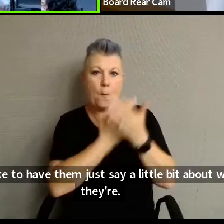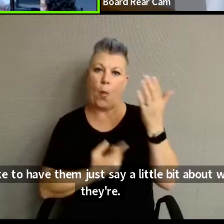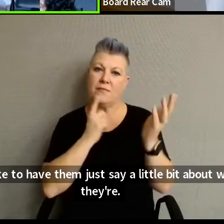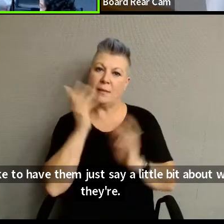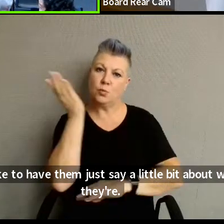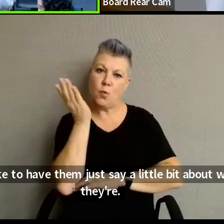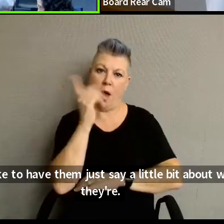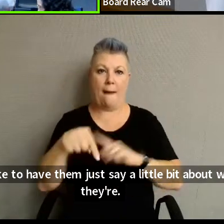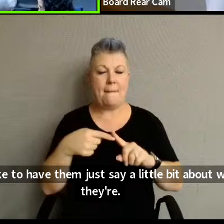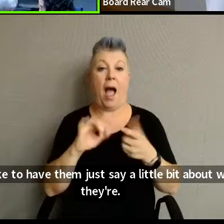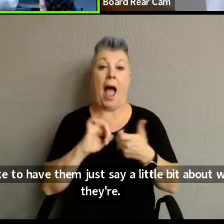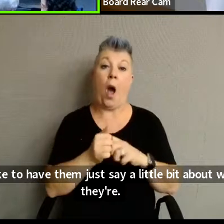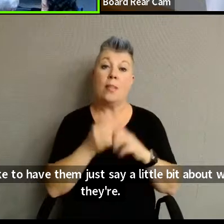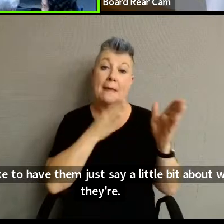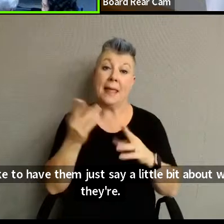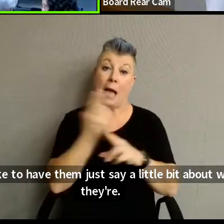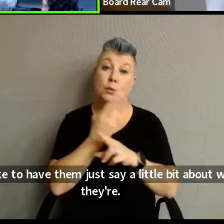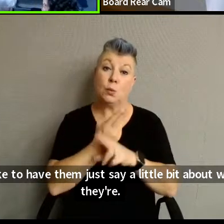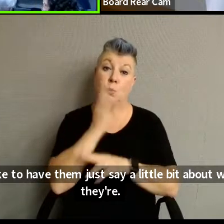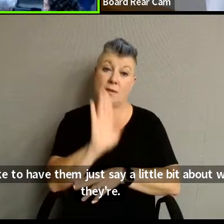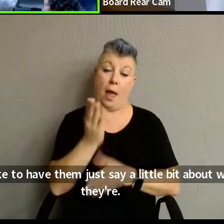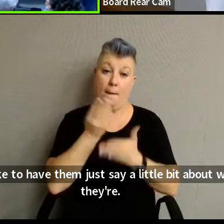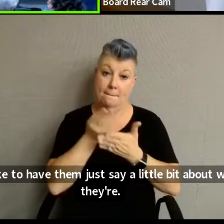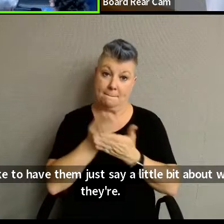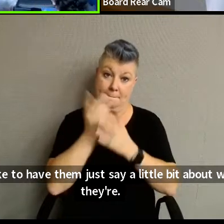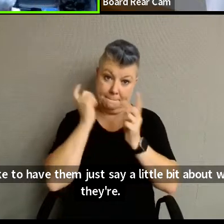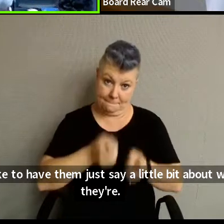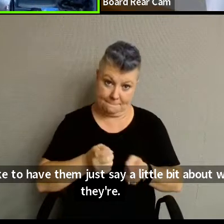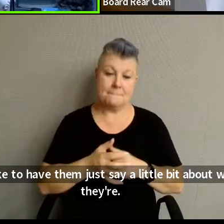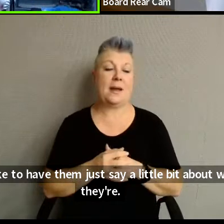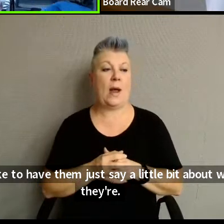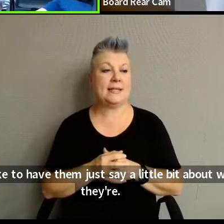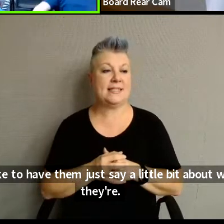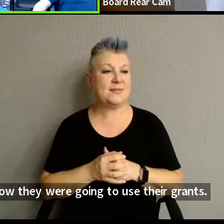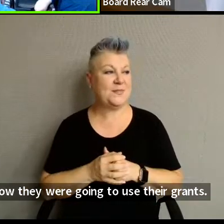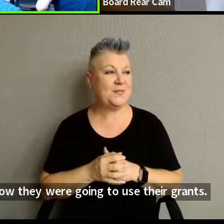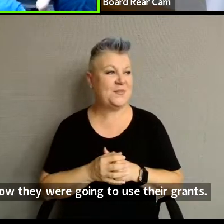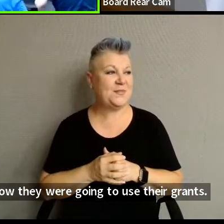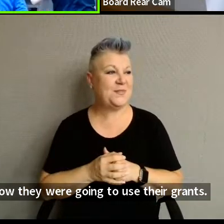how they were going to use their grants. We'll let them come first.